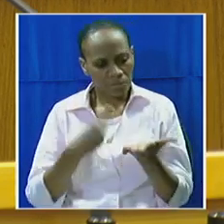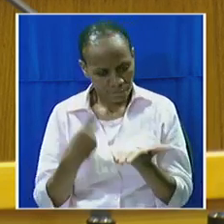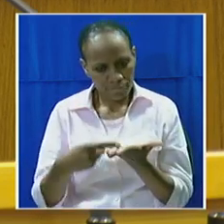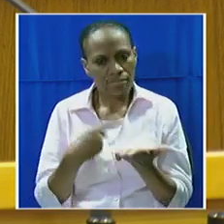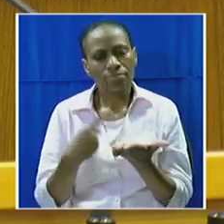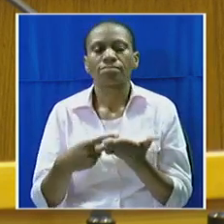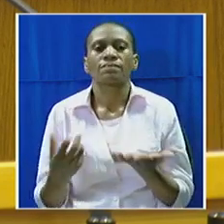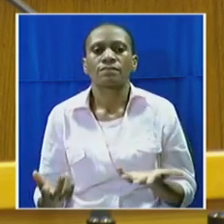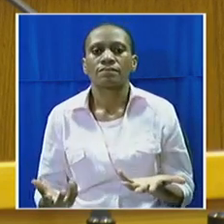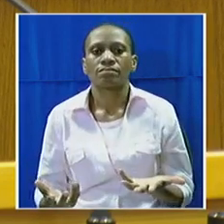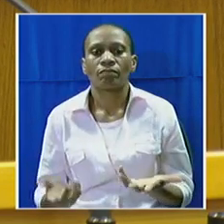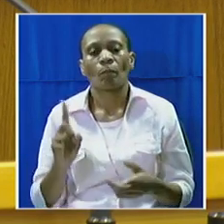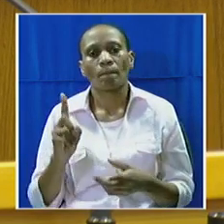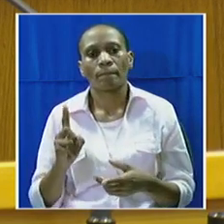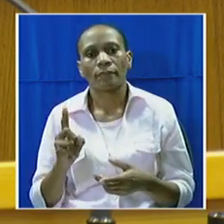lokuhlangula